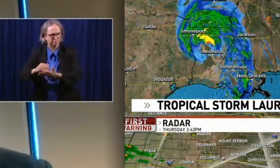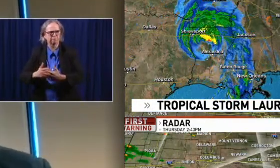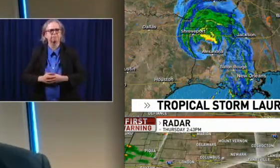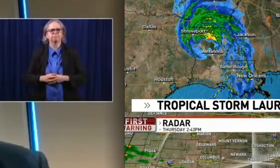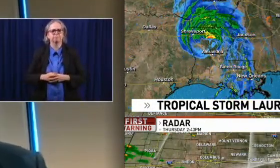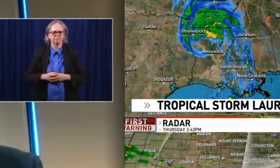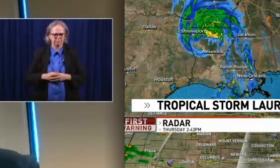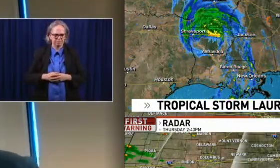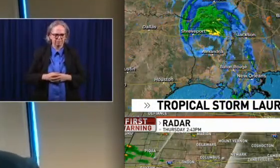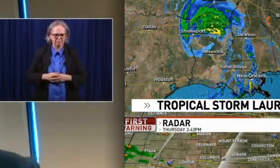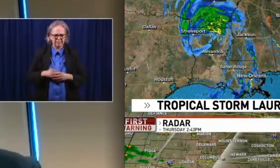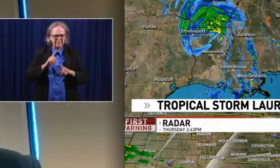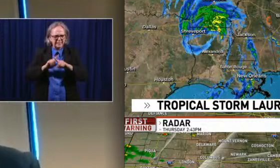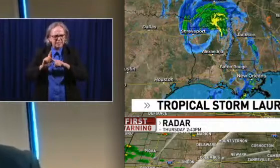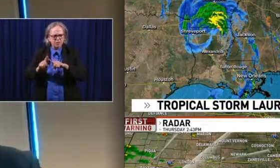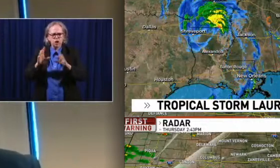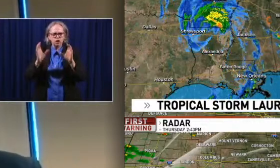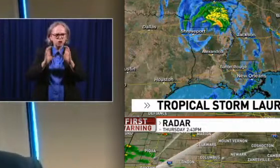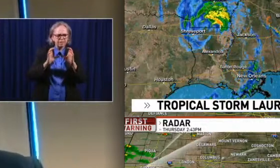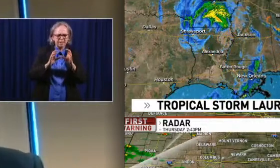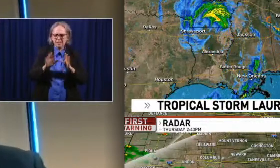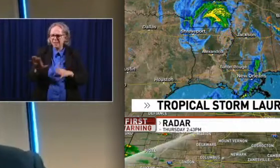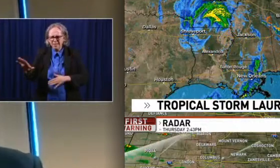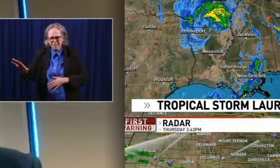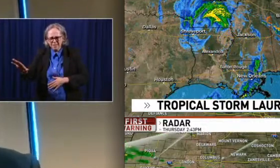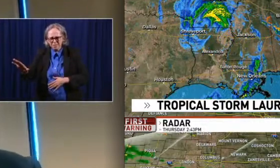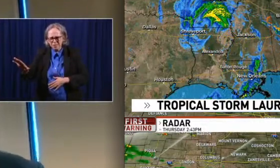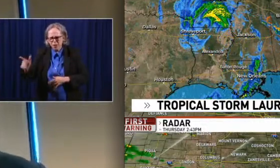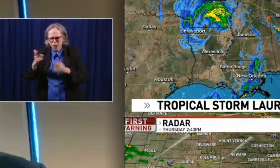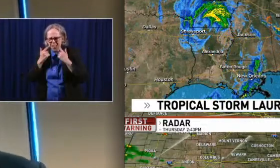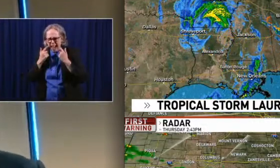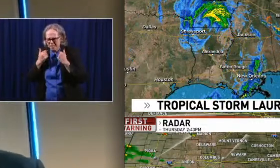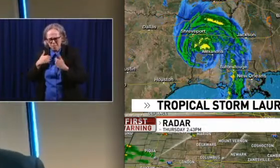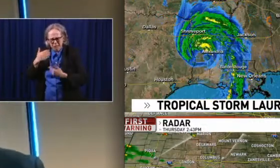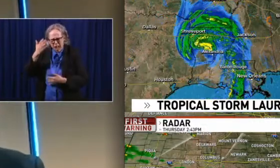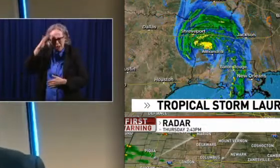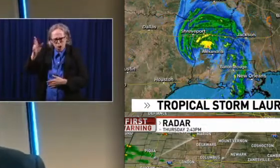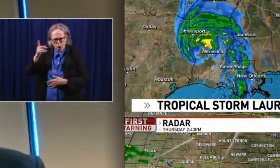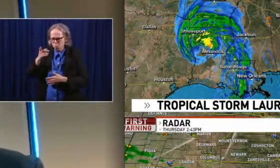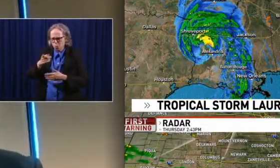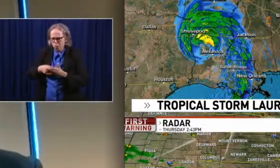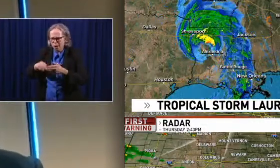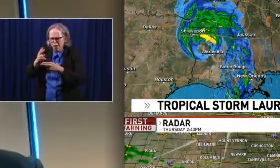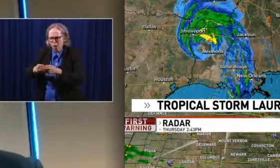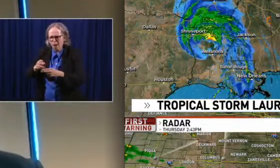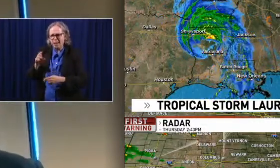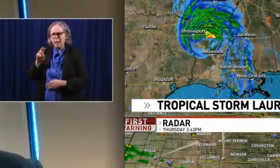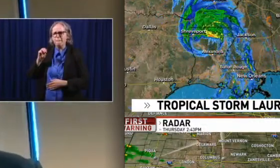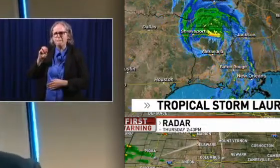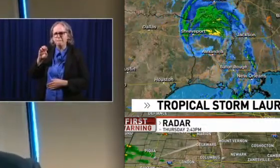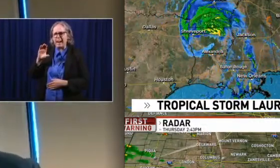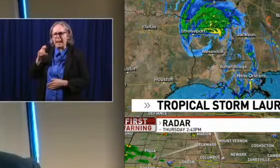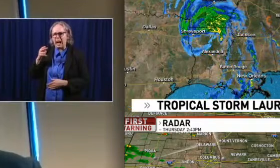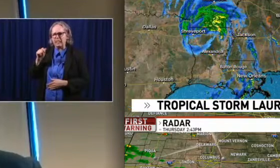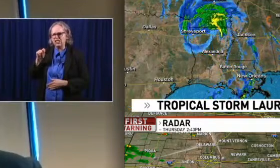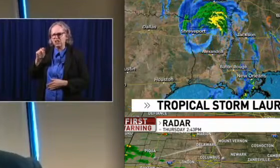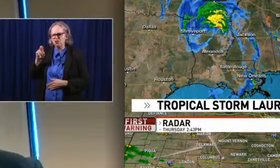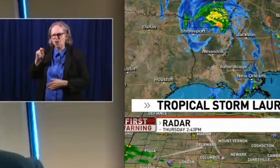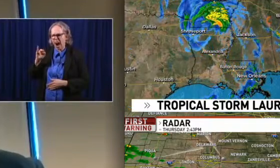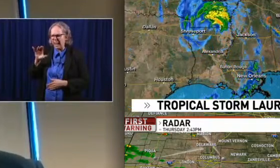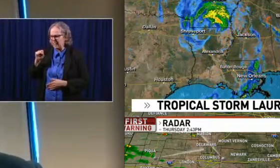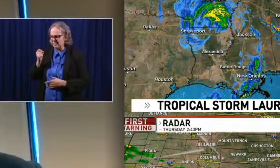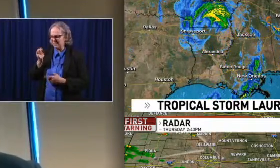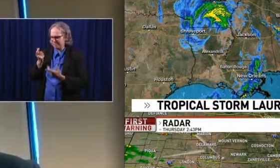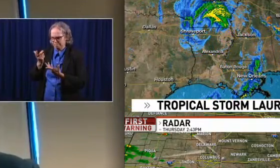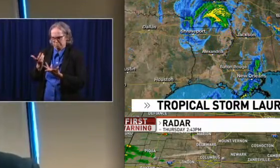different certificates. Okay, you're laughing because I didn't know what that was. I know, but that's okay. That's why Dr. Johnson's laughing. So that's